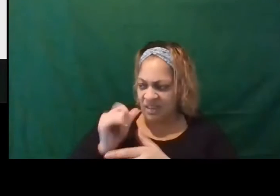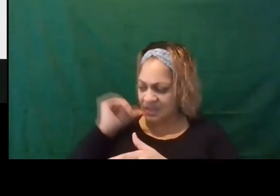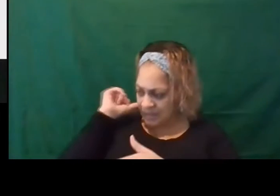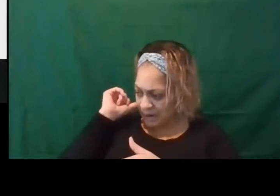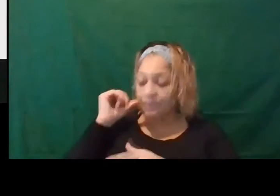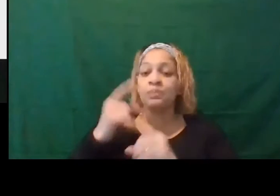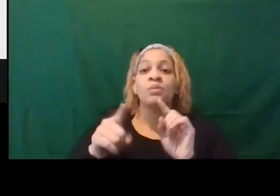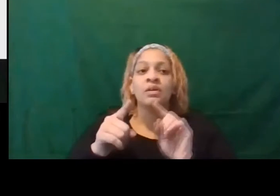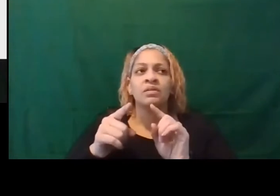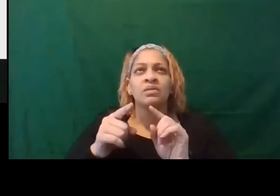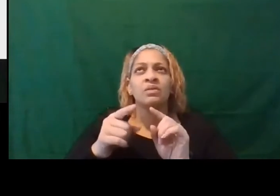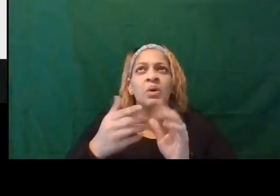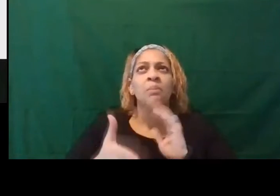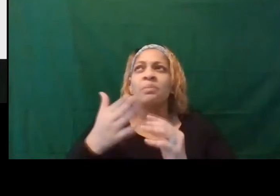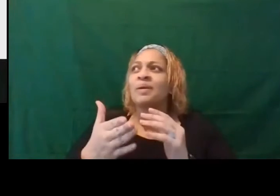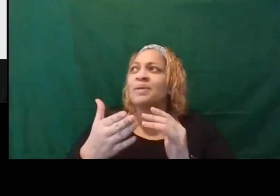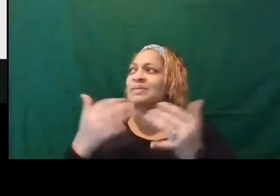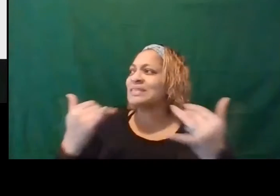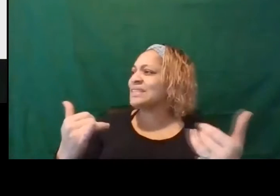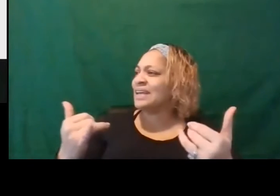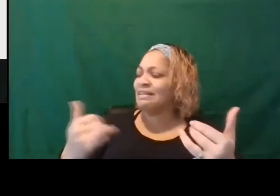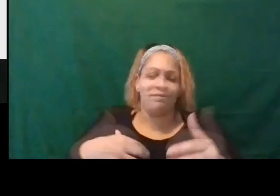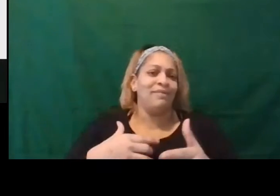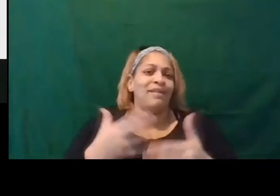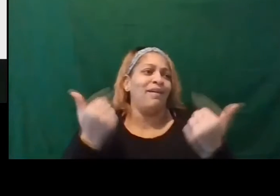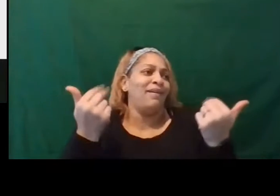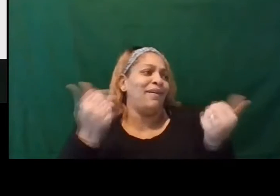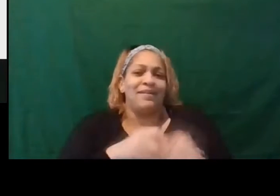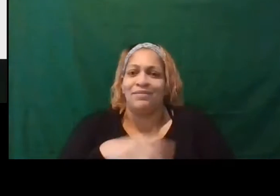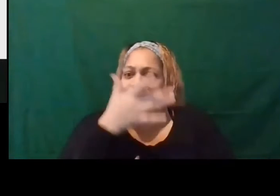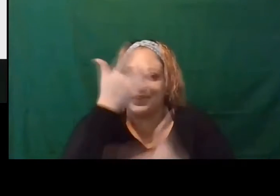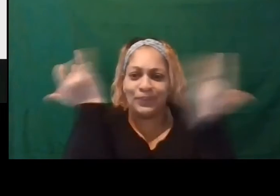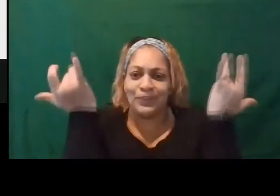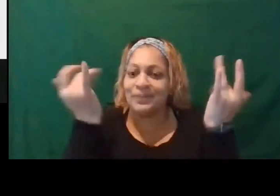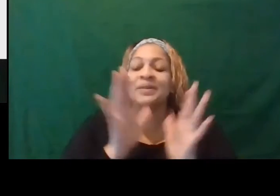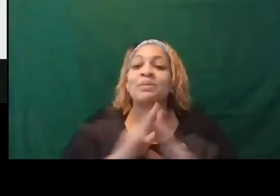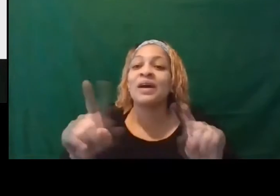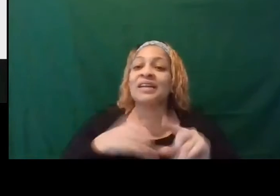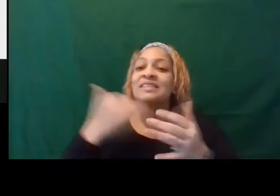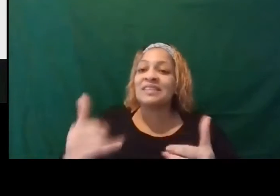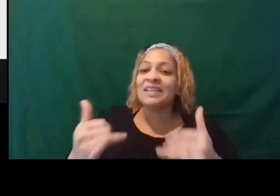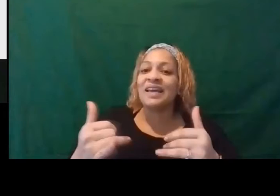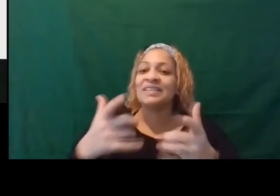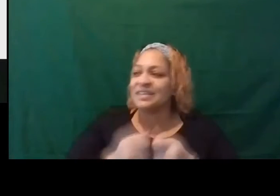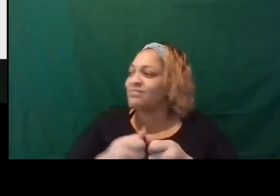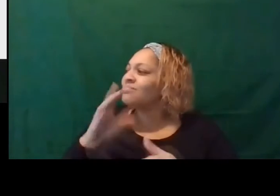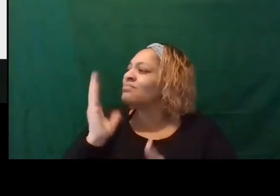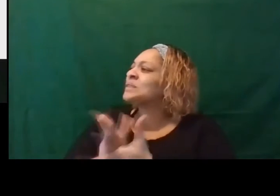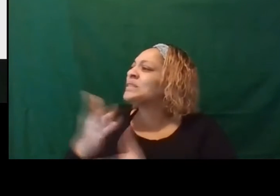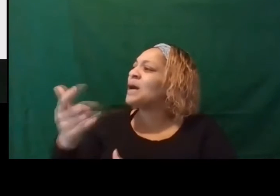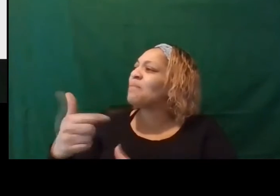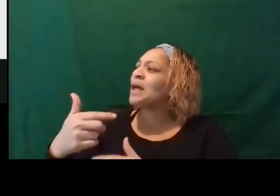was, or maybe it's today's, ha ha ha, I don't remember. It might be today's. The idea that, stop laughing at me, Tracy,